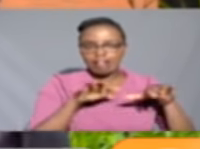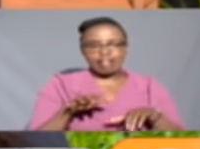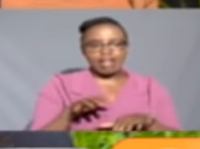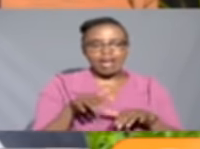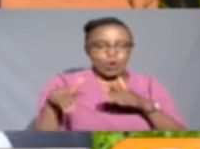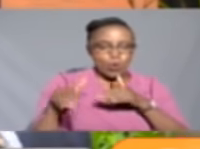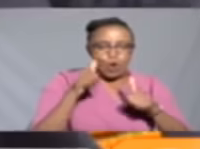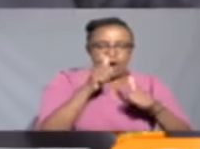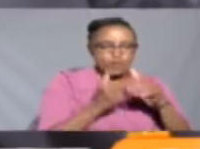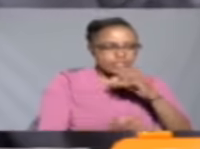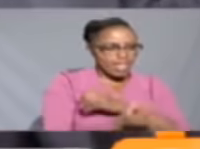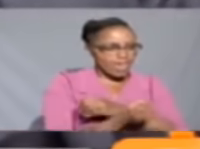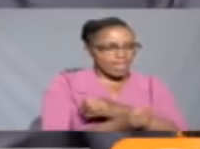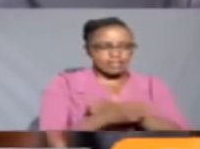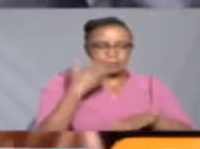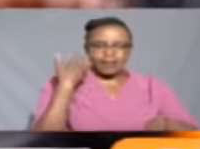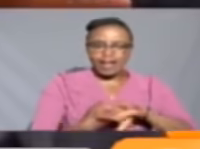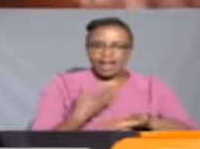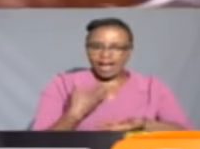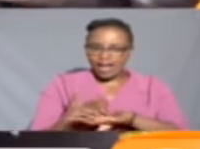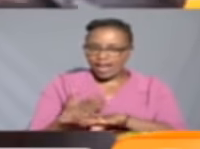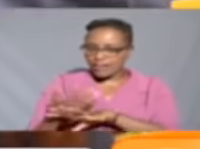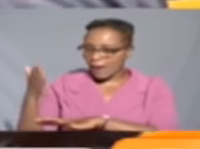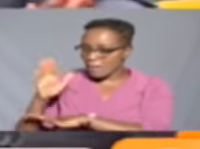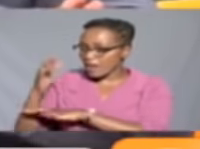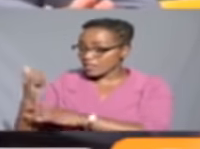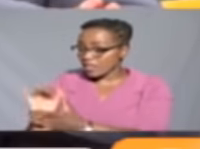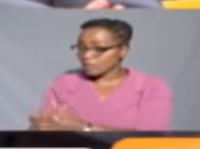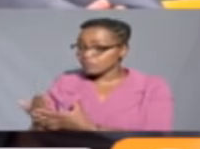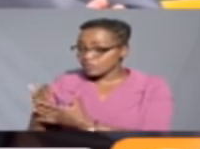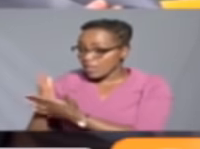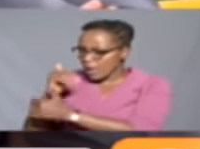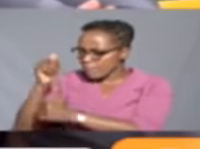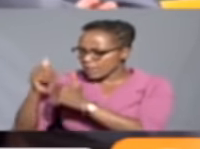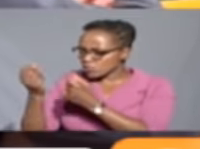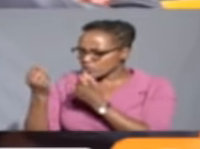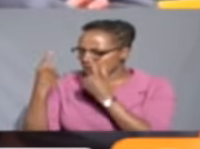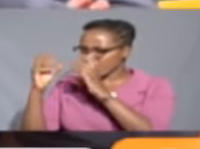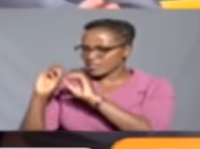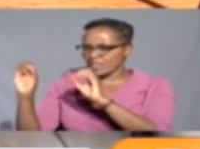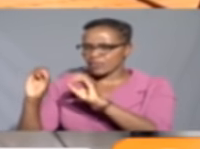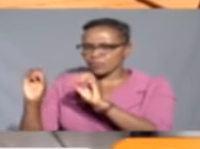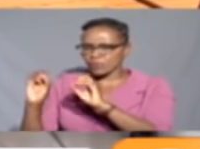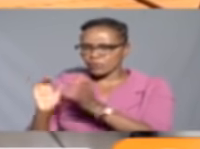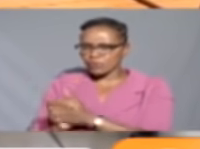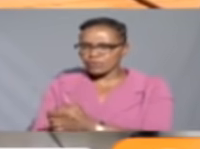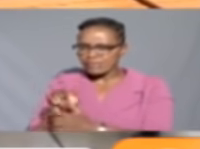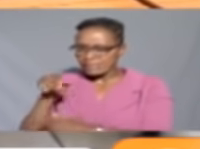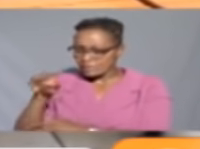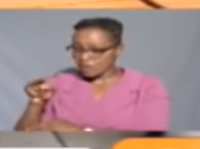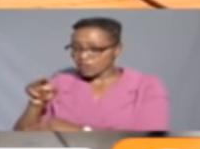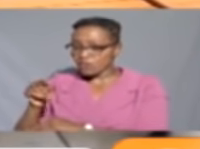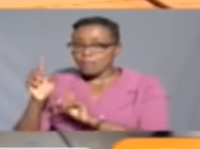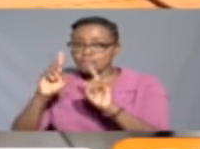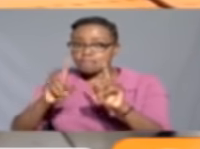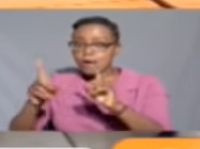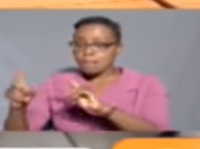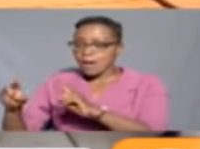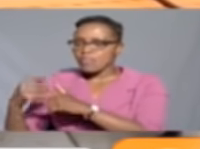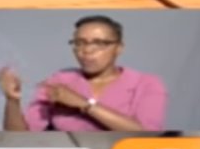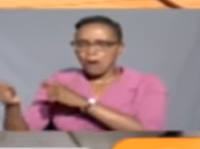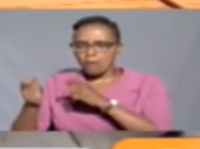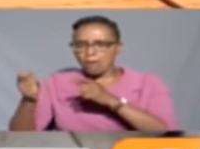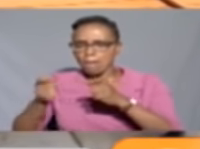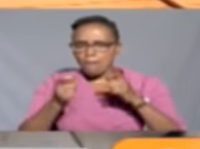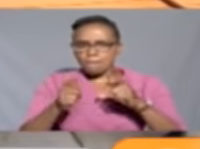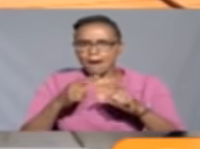is indescribable. Let's go back to that now. All right. The part I don't understand is they took you all around. They were driving you all over,